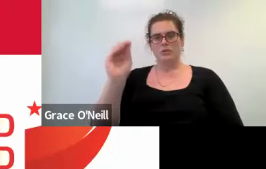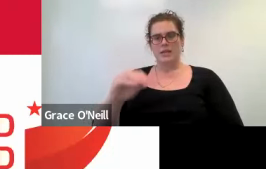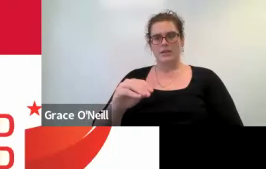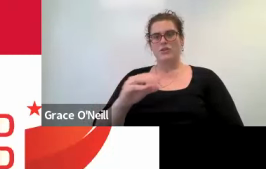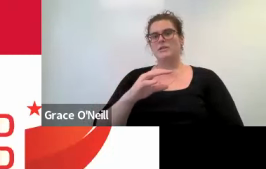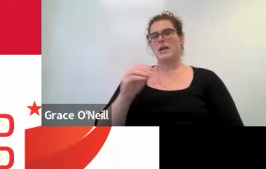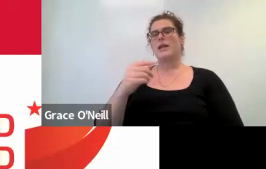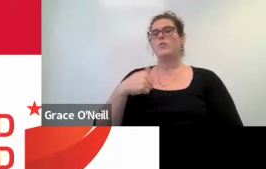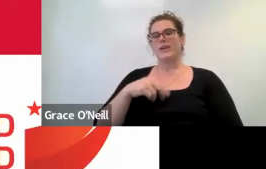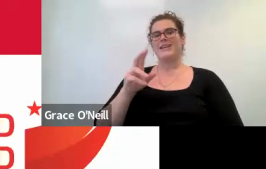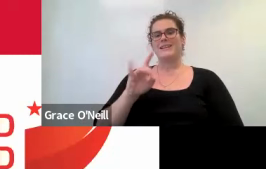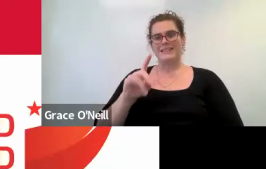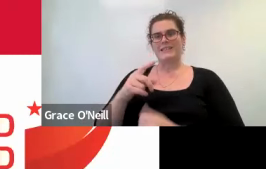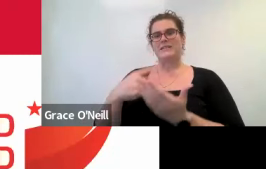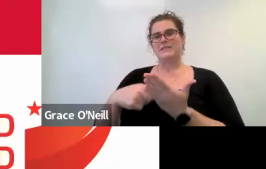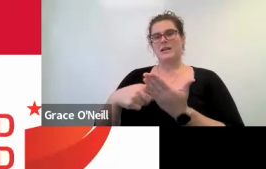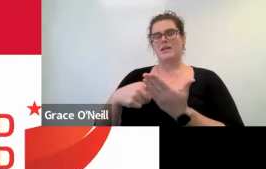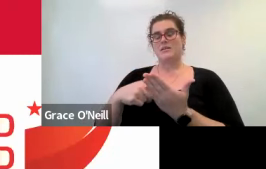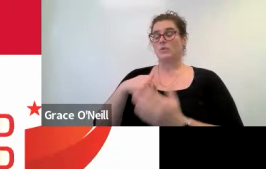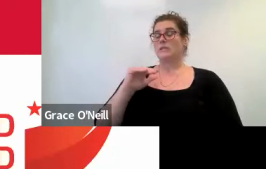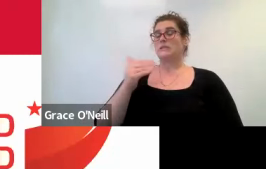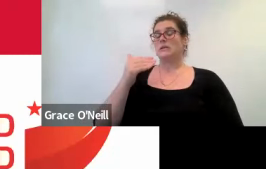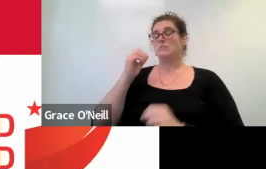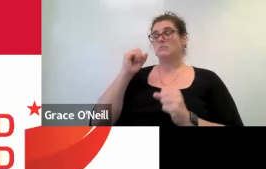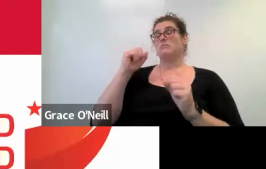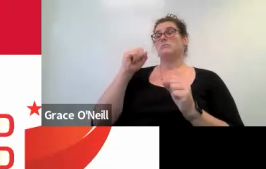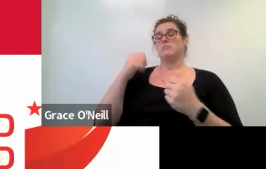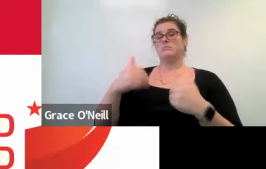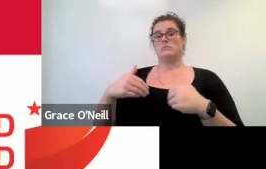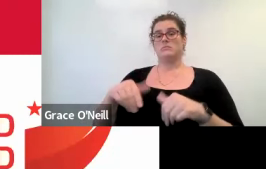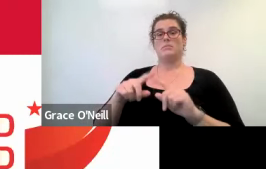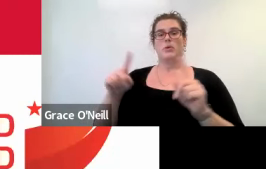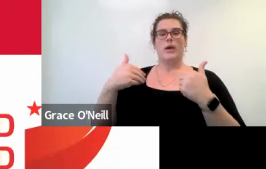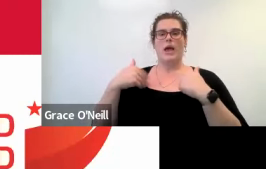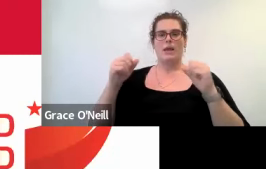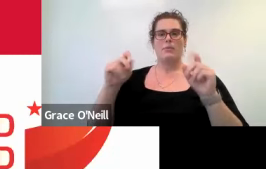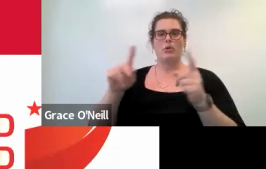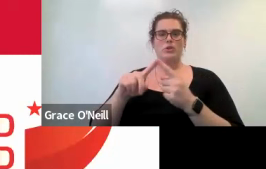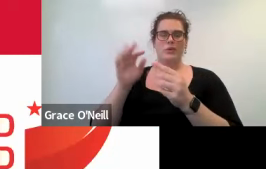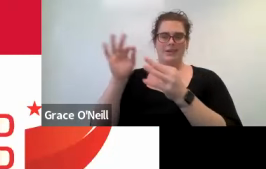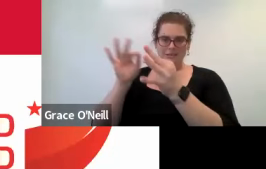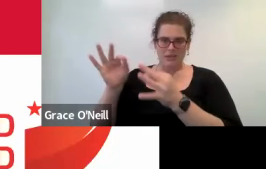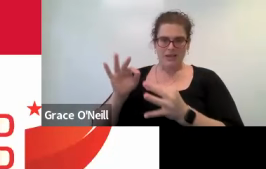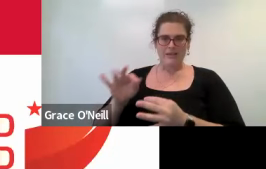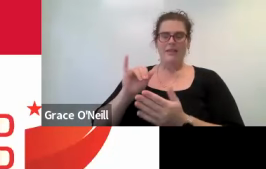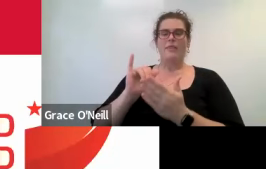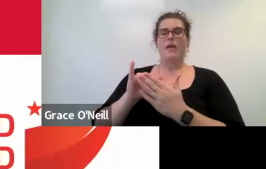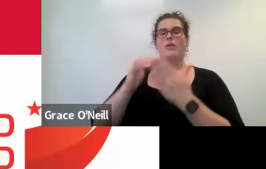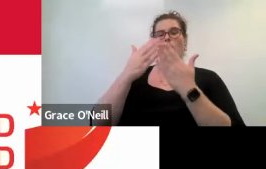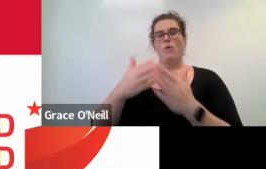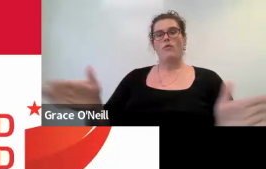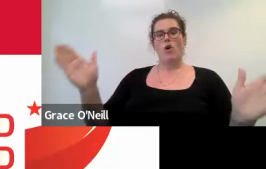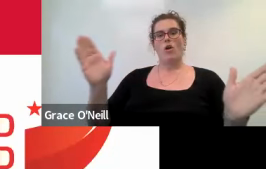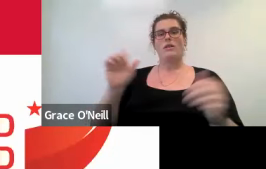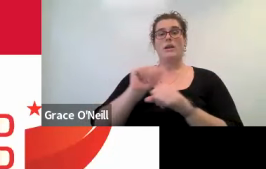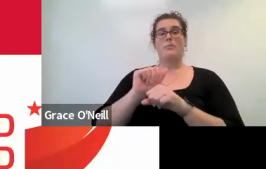did discuss this as being alarming, but we did have opportunity to explain that overall employment outcomes